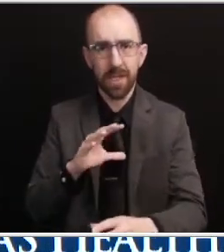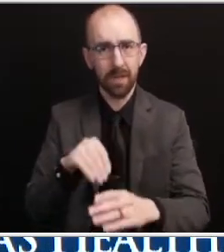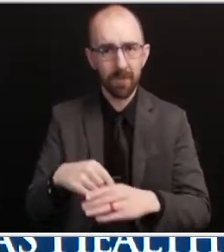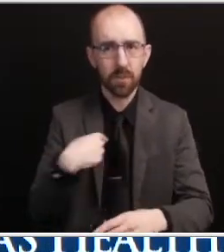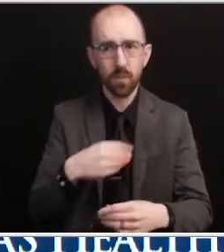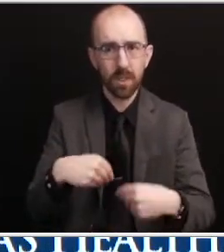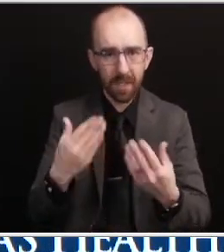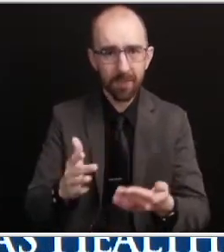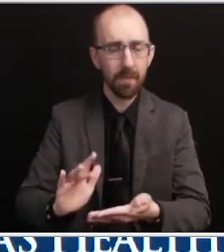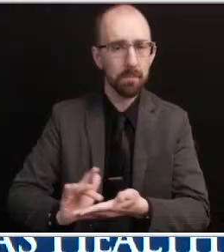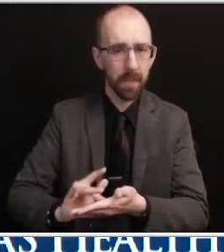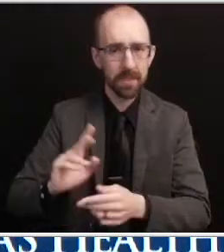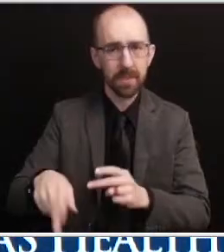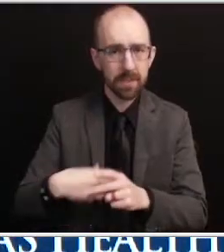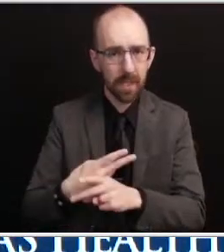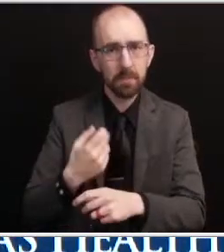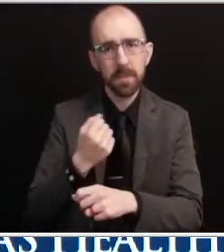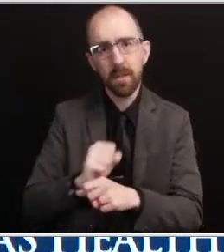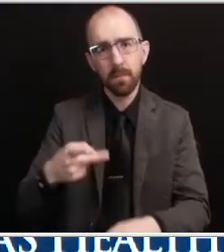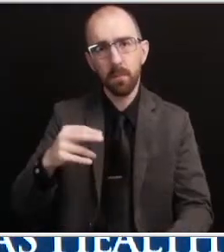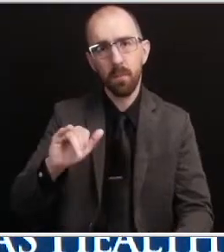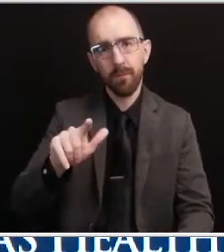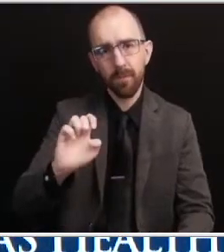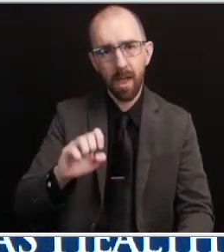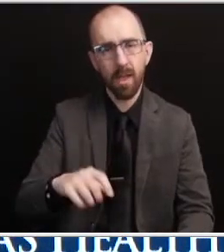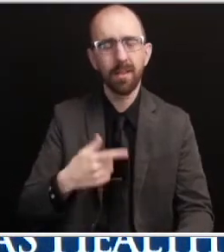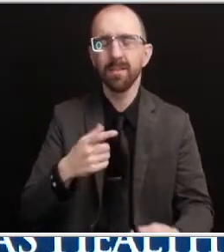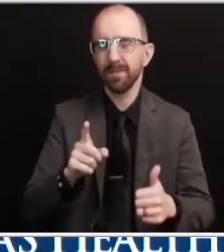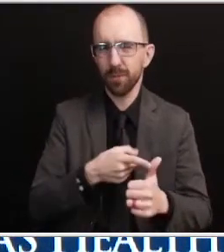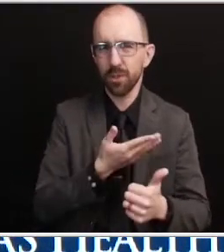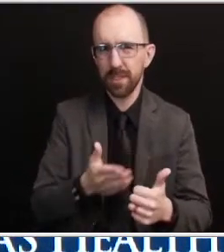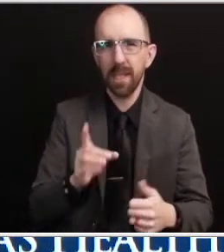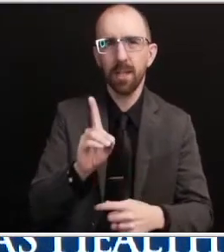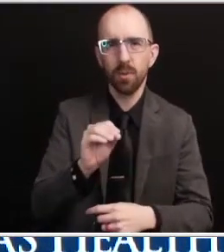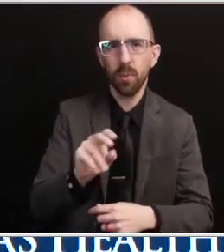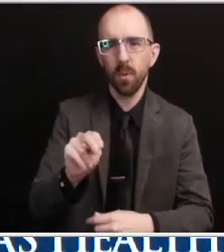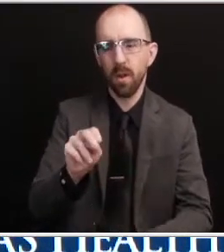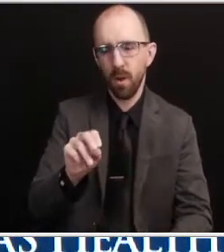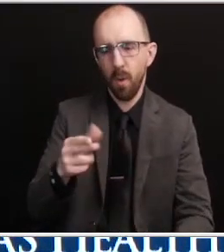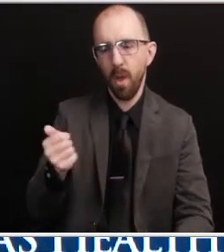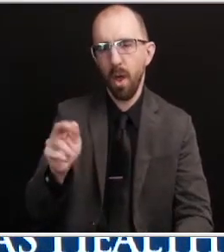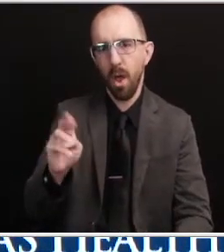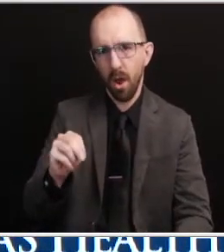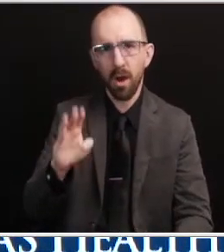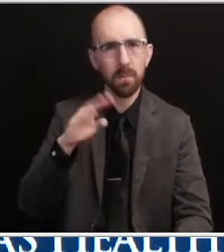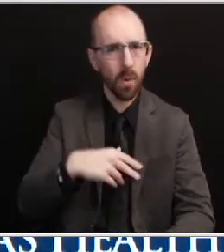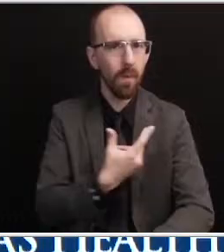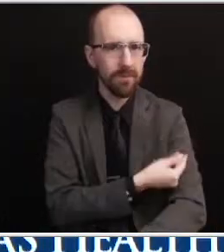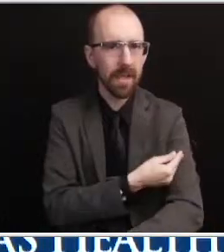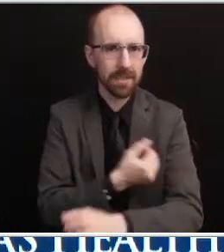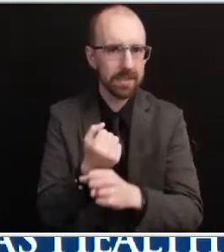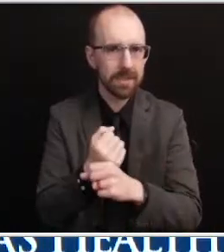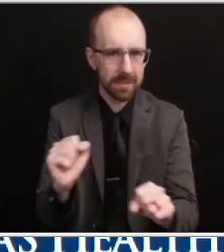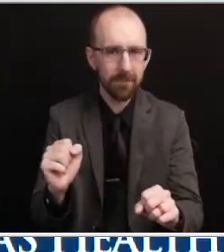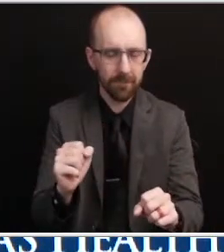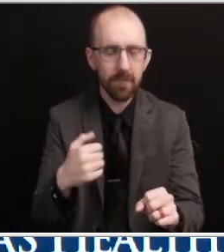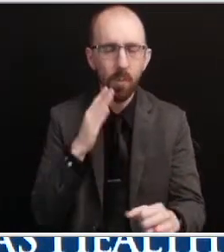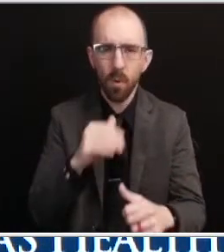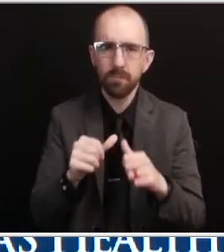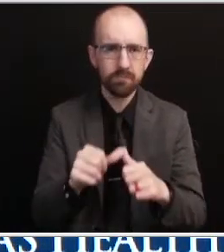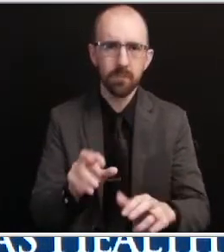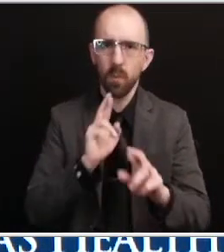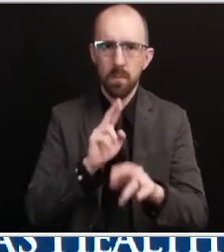what is the safety profile. First, do no harm. We know that these vaccines have a great safety profile, so we will continue to report on